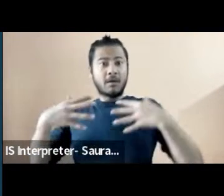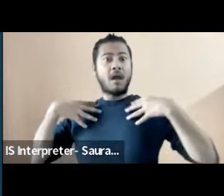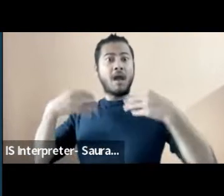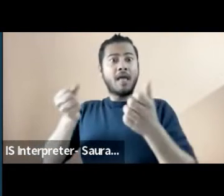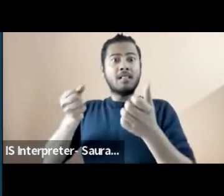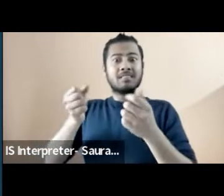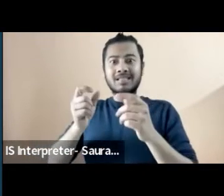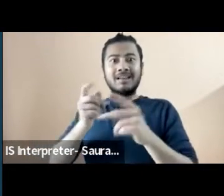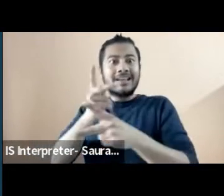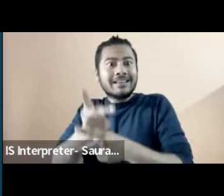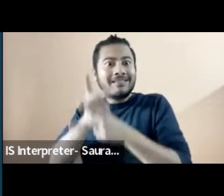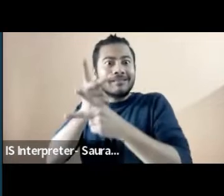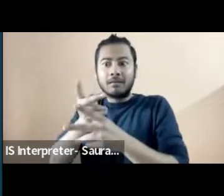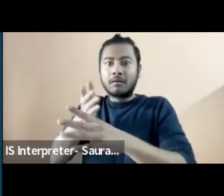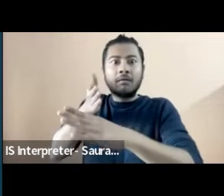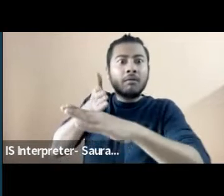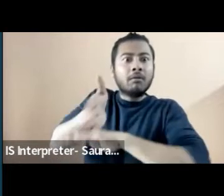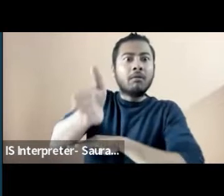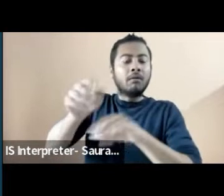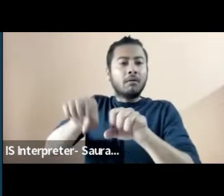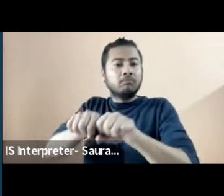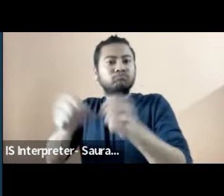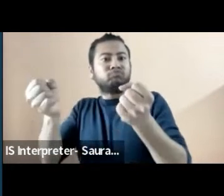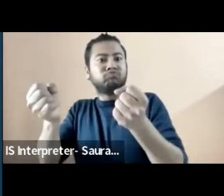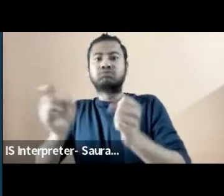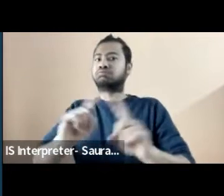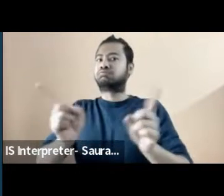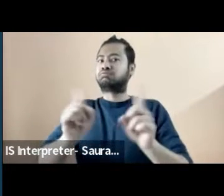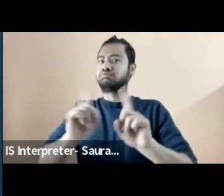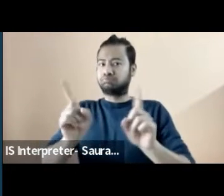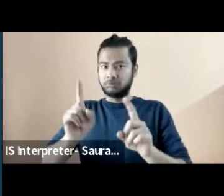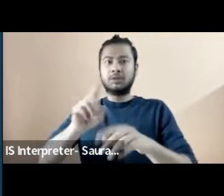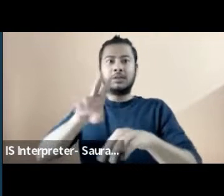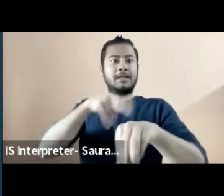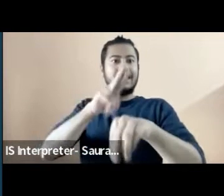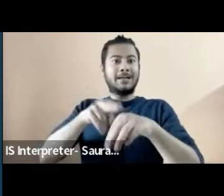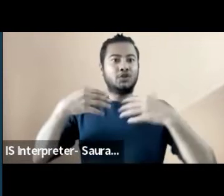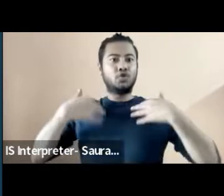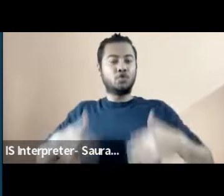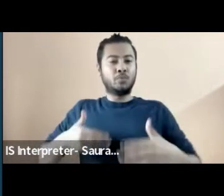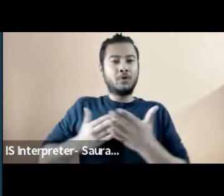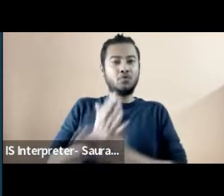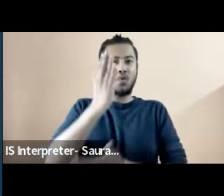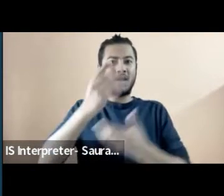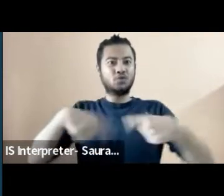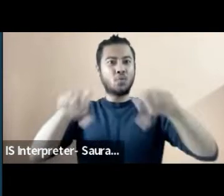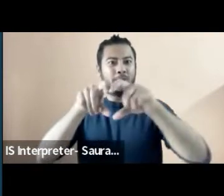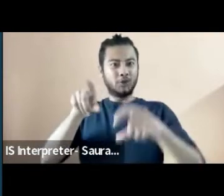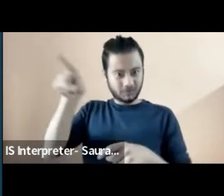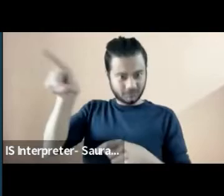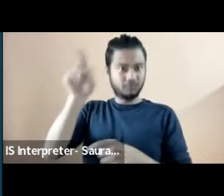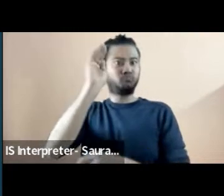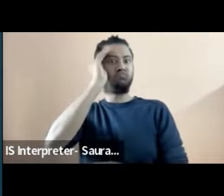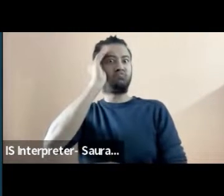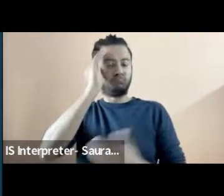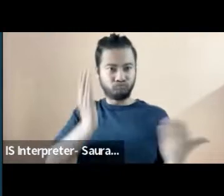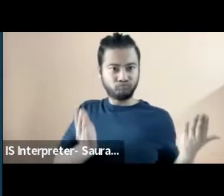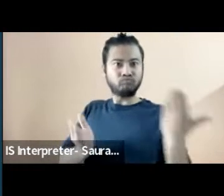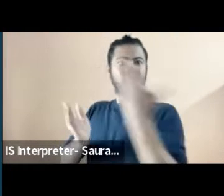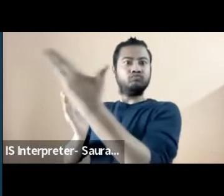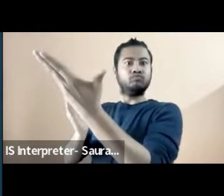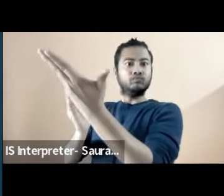these cases were later heard by the National Human Rights Commission. And this entire sort of movement and process pushed for